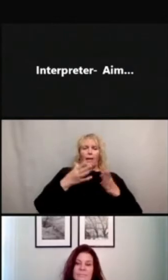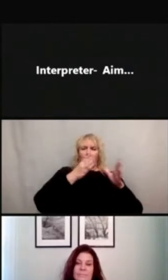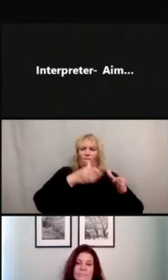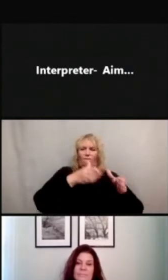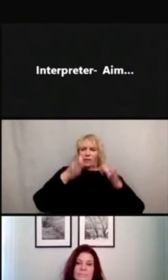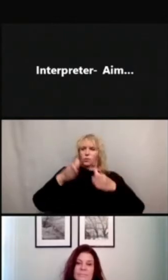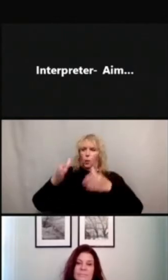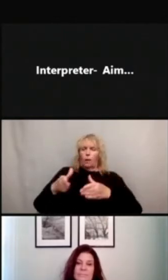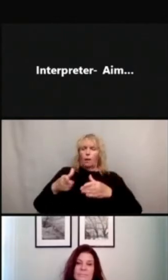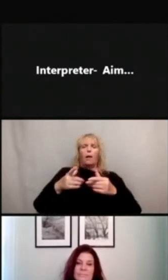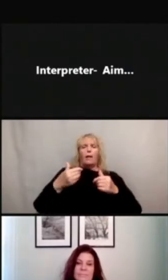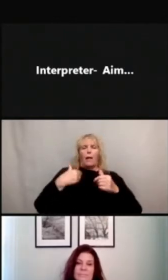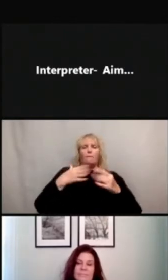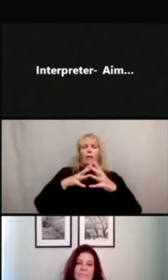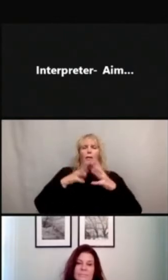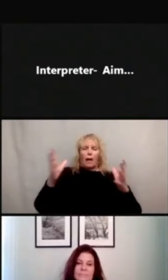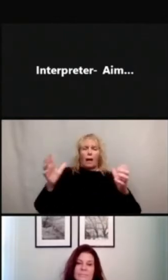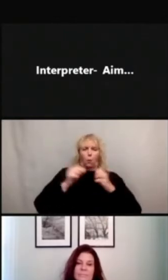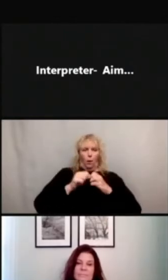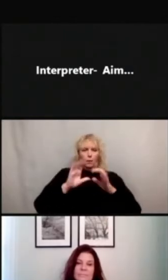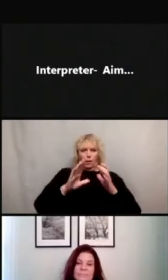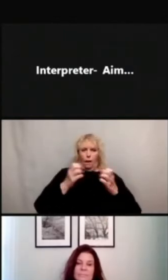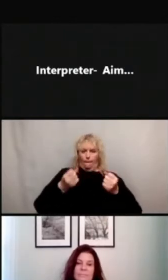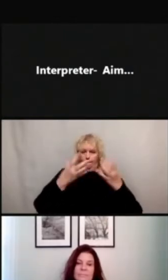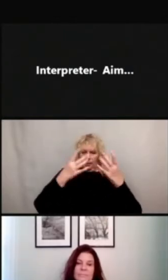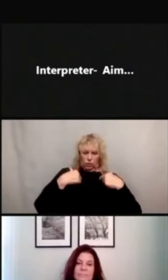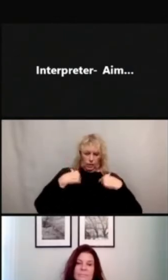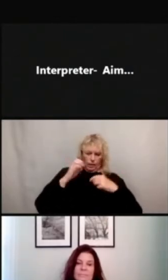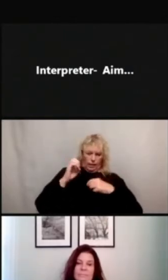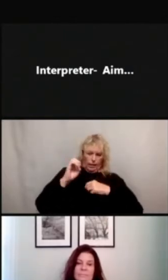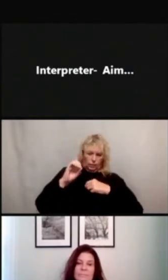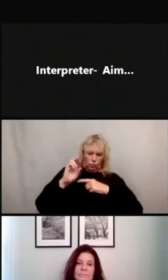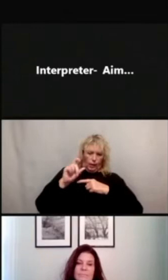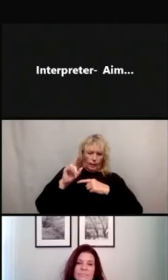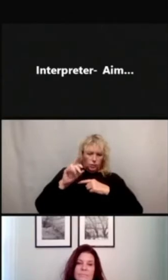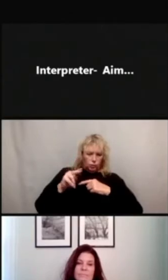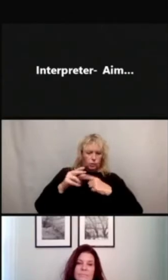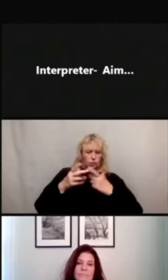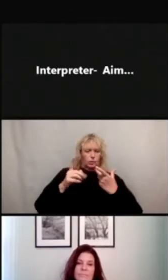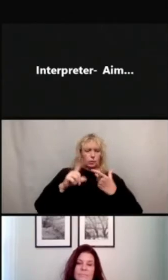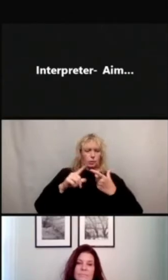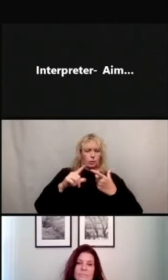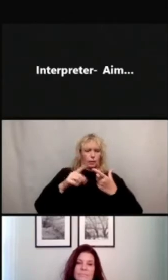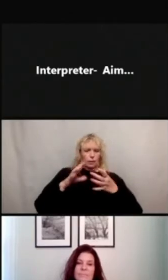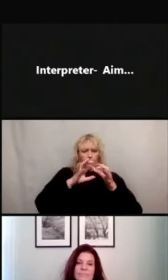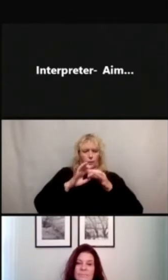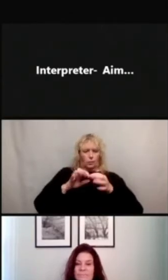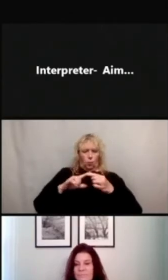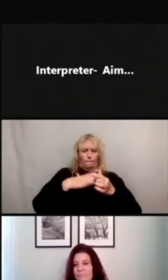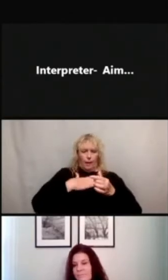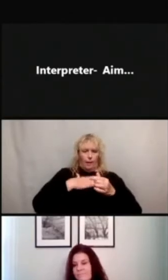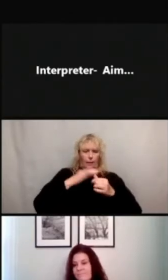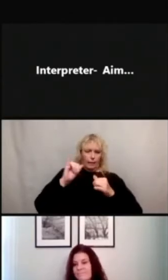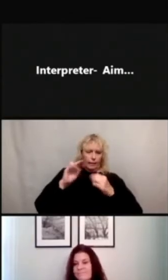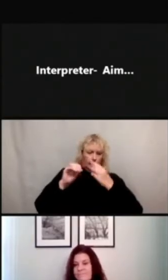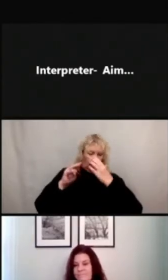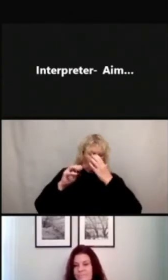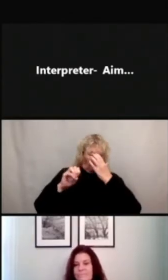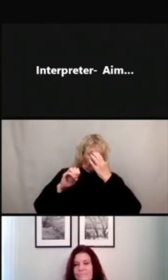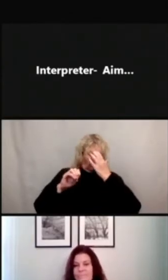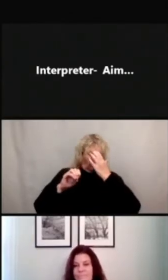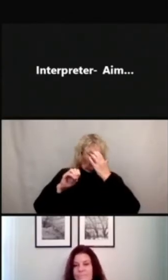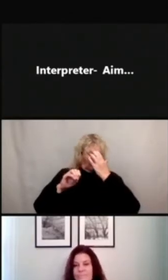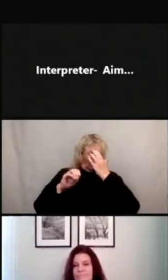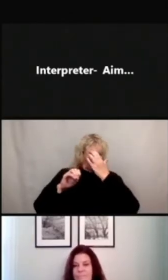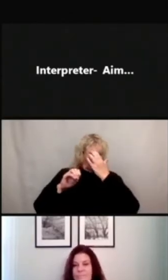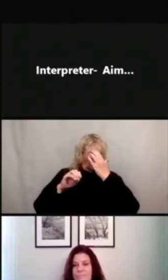between education and income, with research indicating that the reading level of parents,